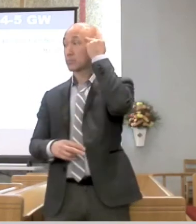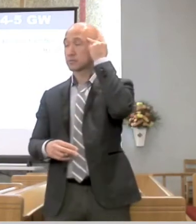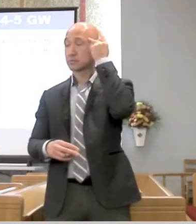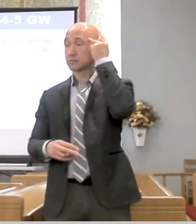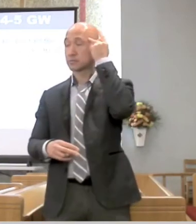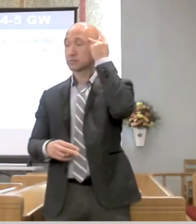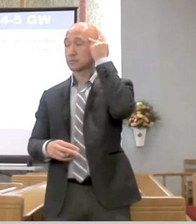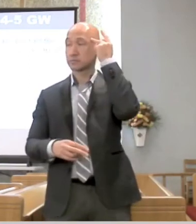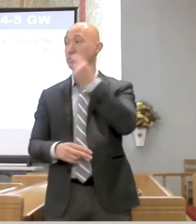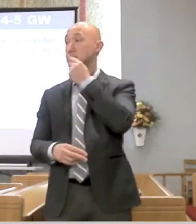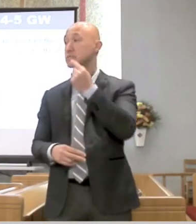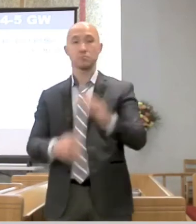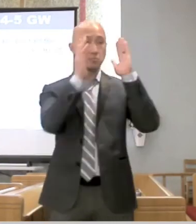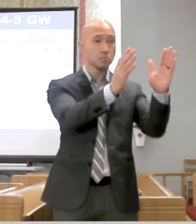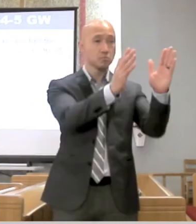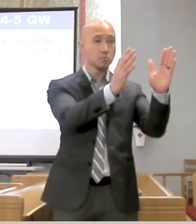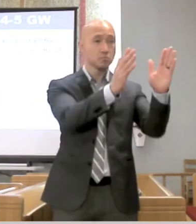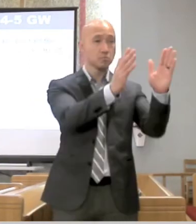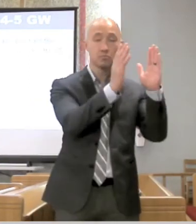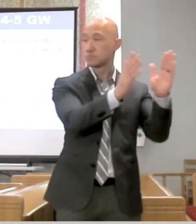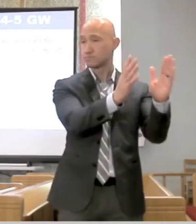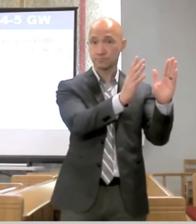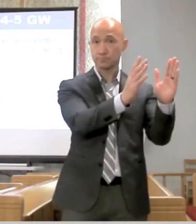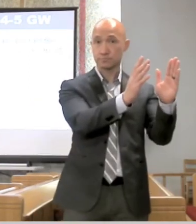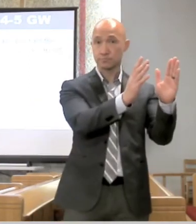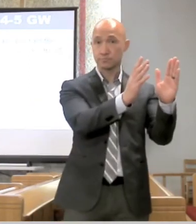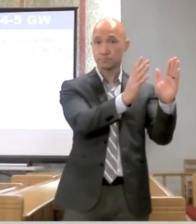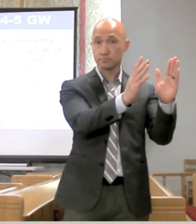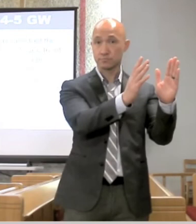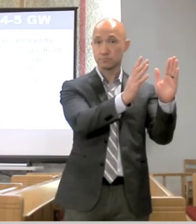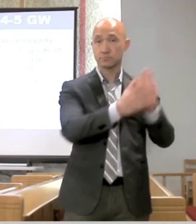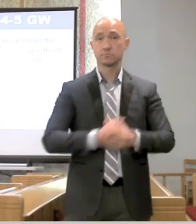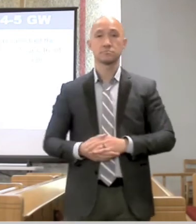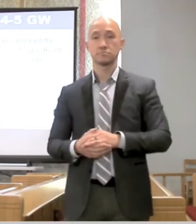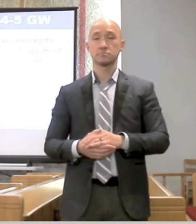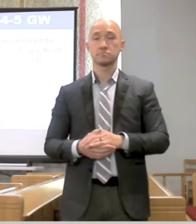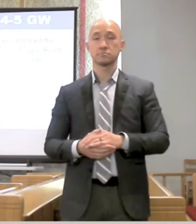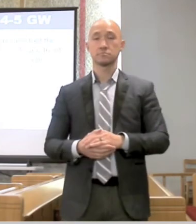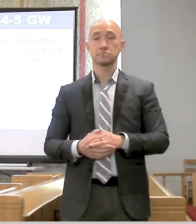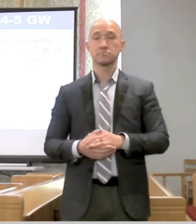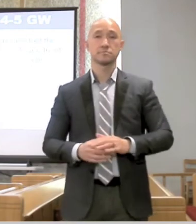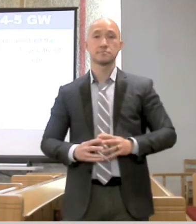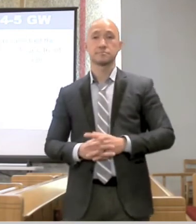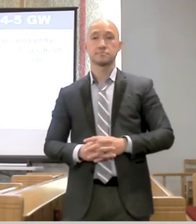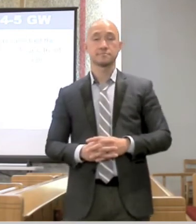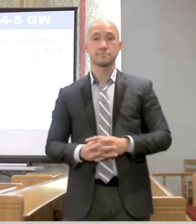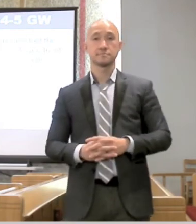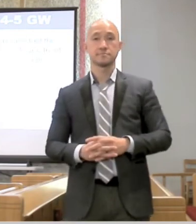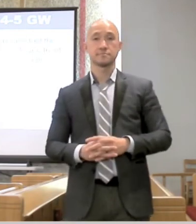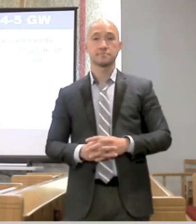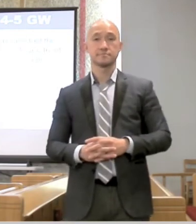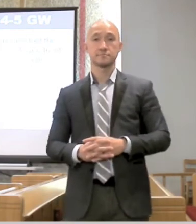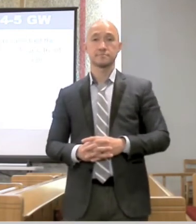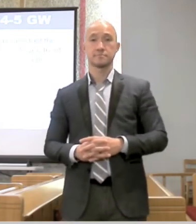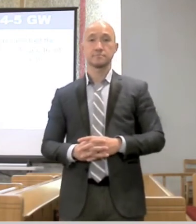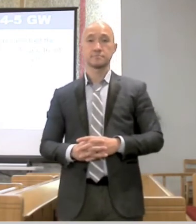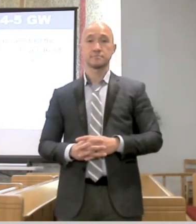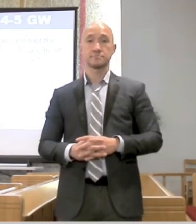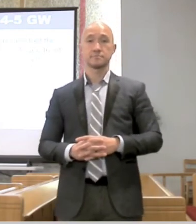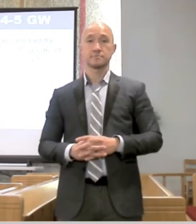Look, here's the man. What is he trying to say with that expression? To me, when he says that, he's just trying to say